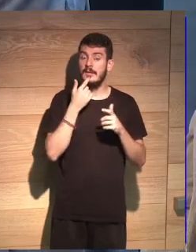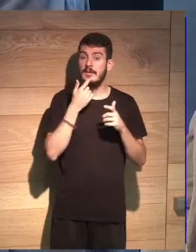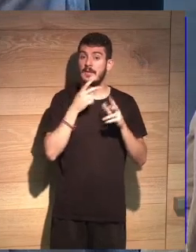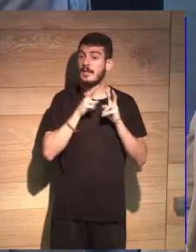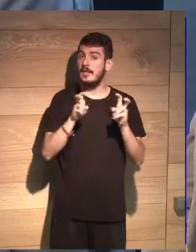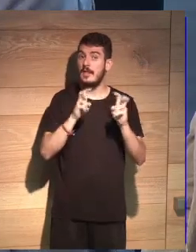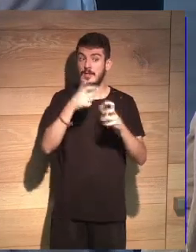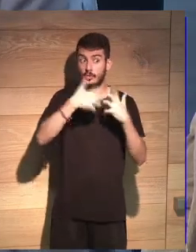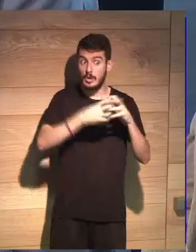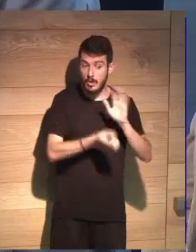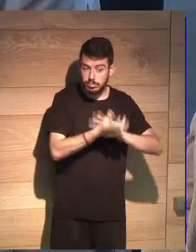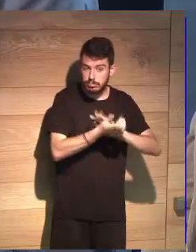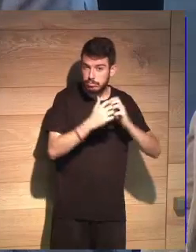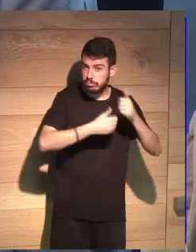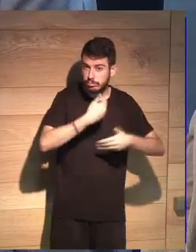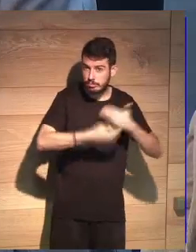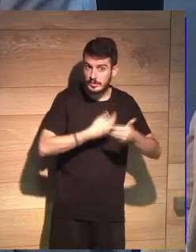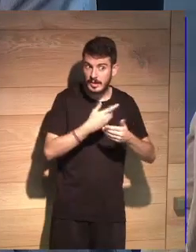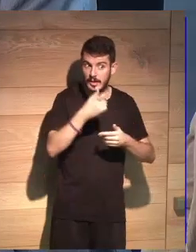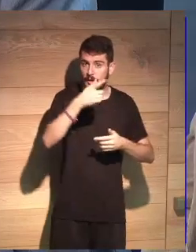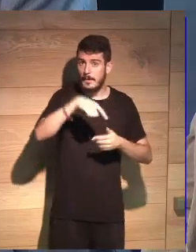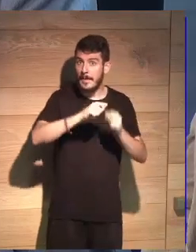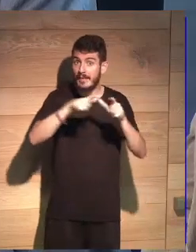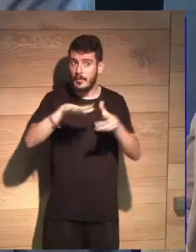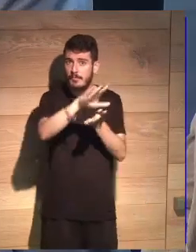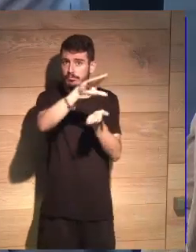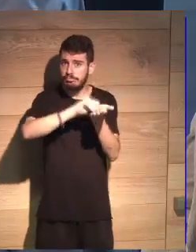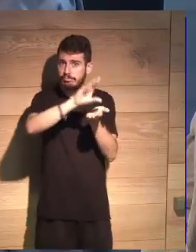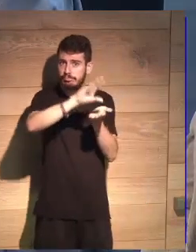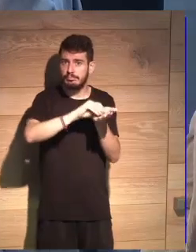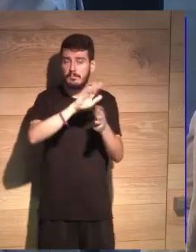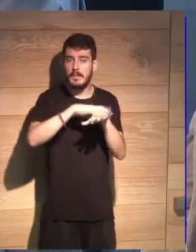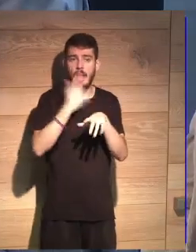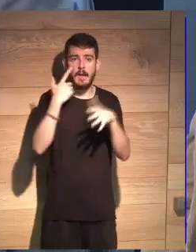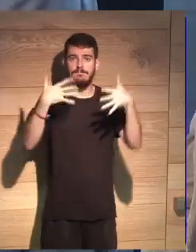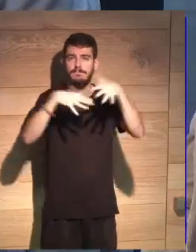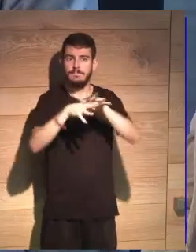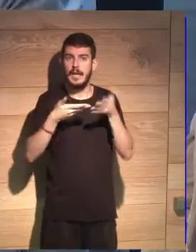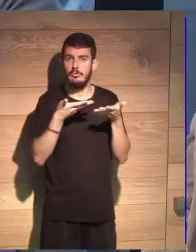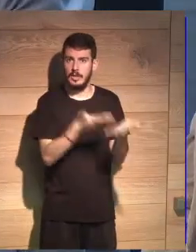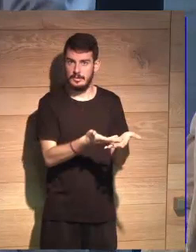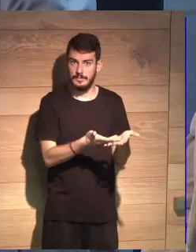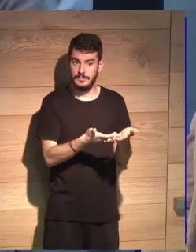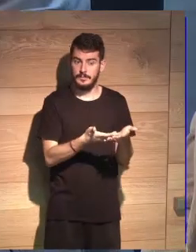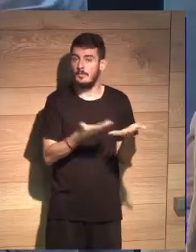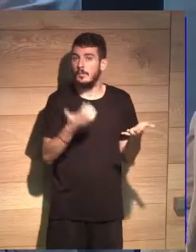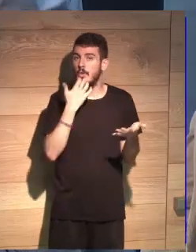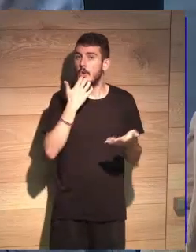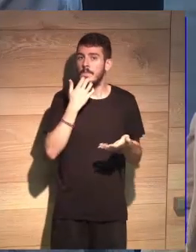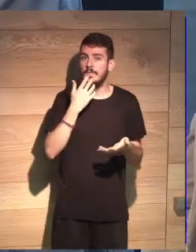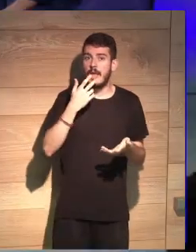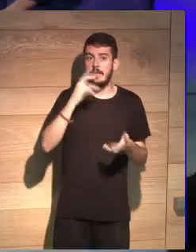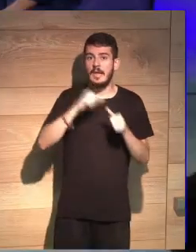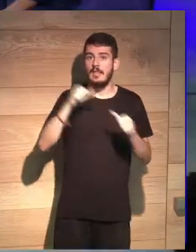safe. And also, we want to gather all the initiatives from the industry so that we can support